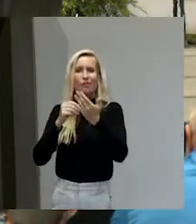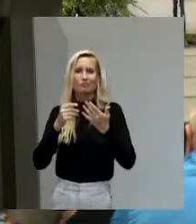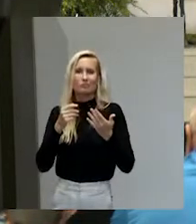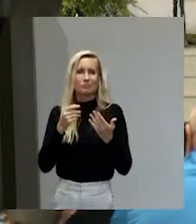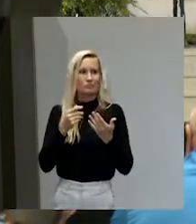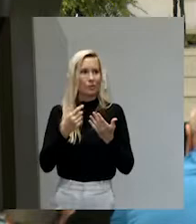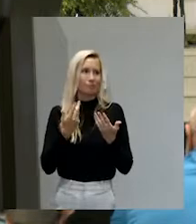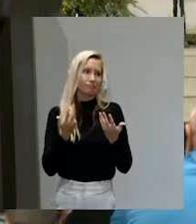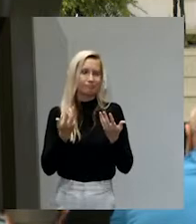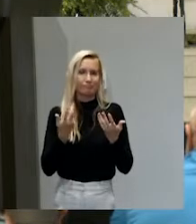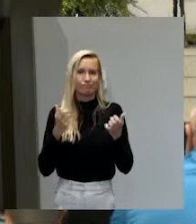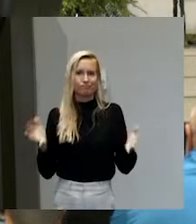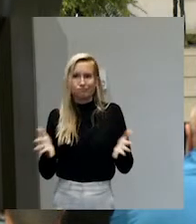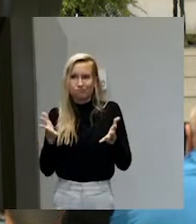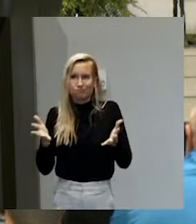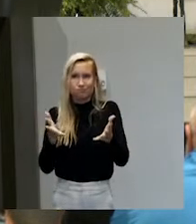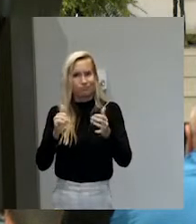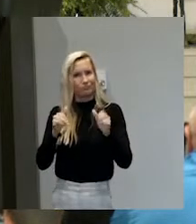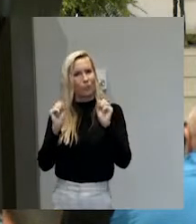Sue-Ann?